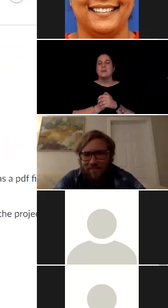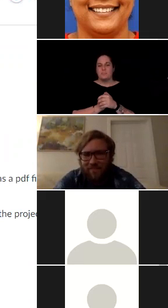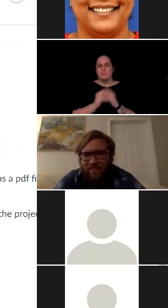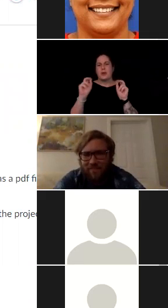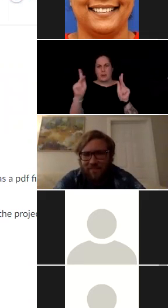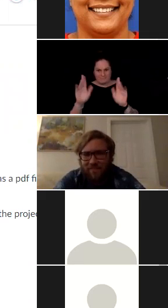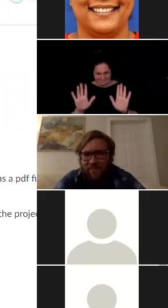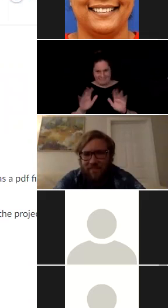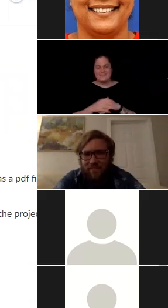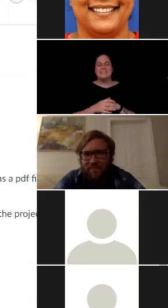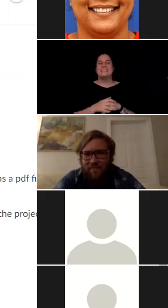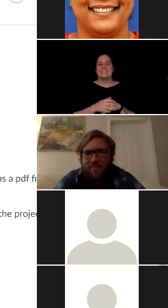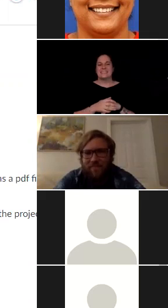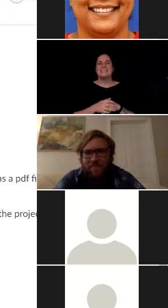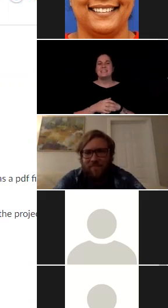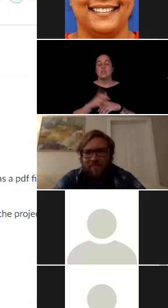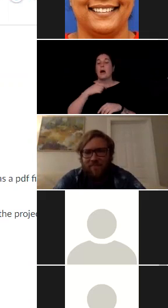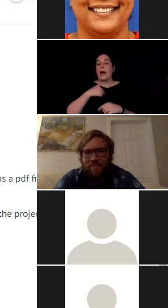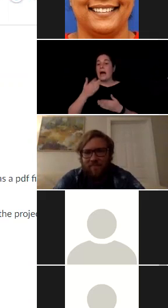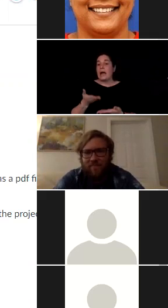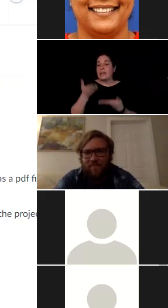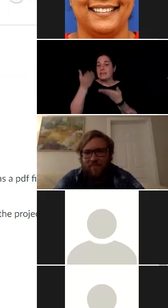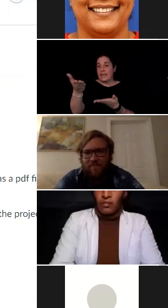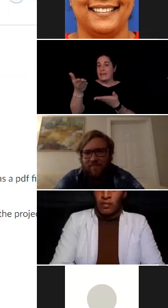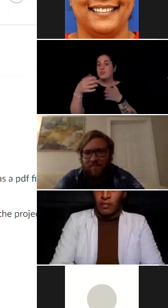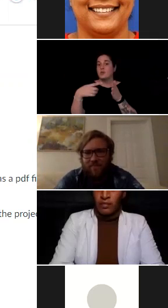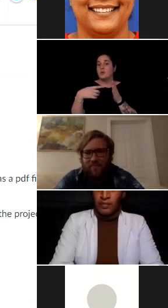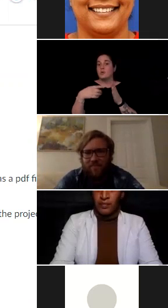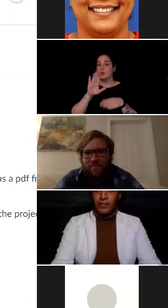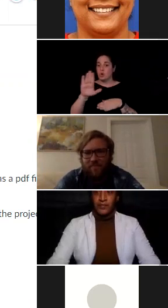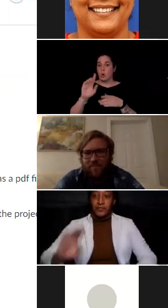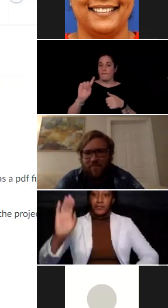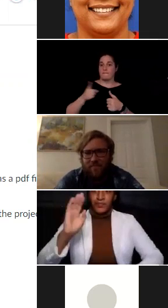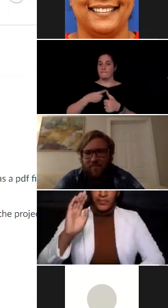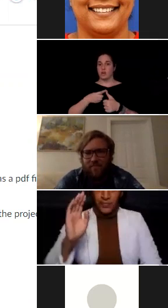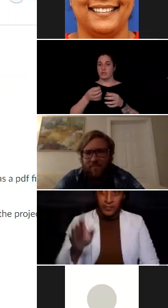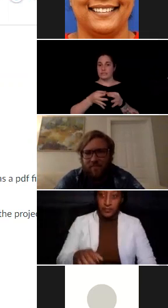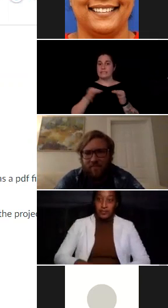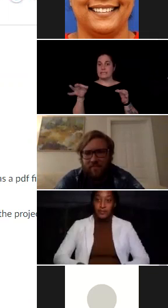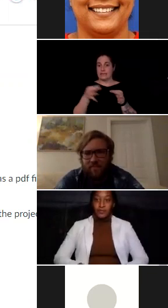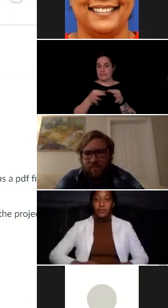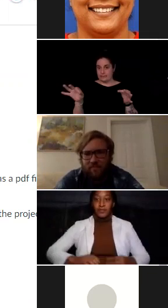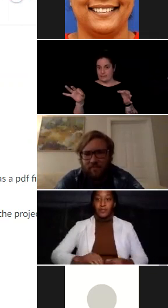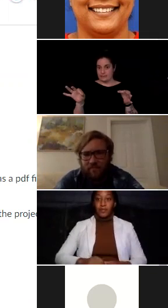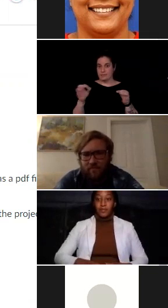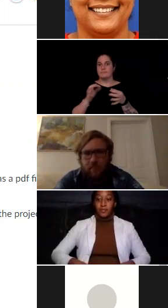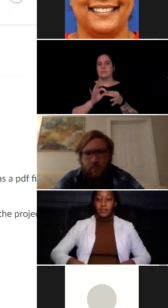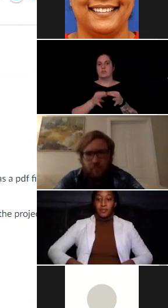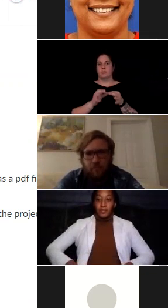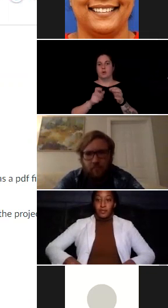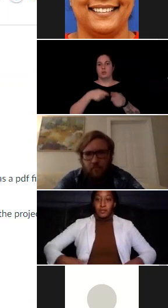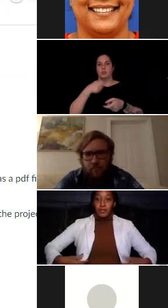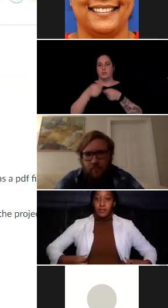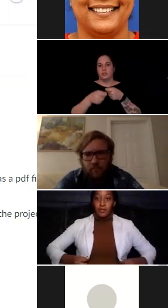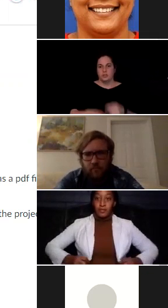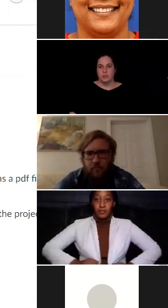great. So I gave you here your first sentence, right? That tells you your first